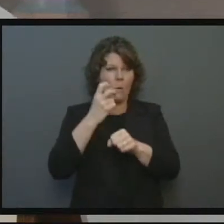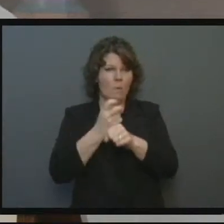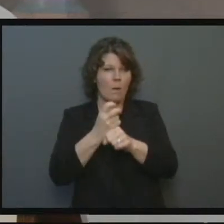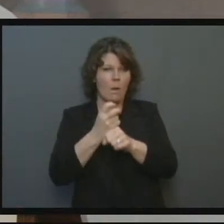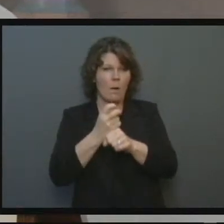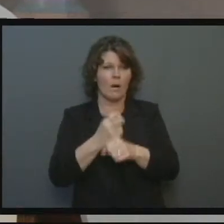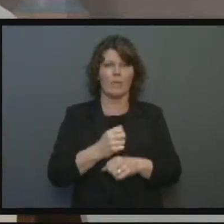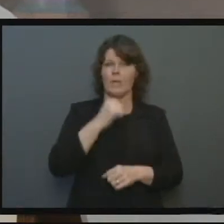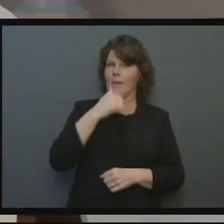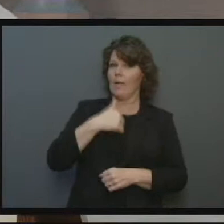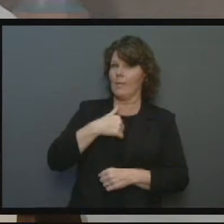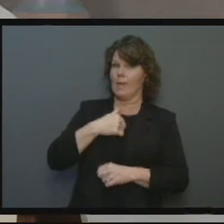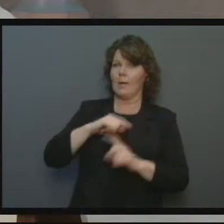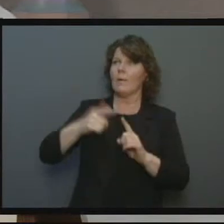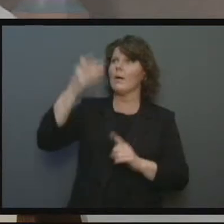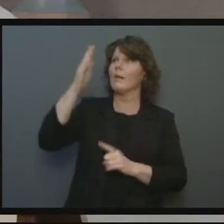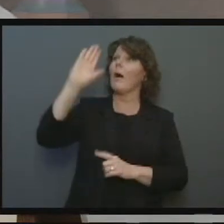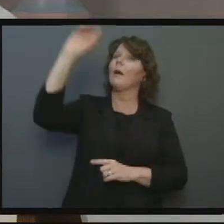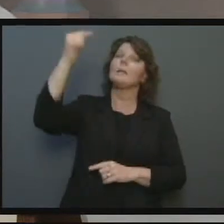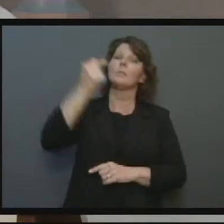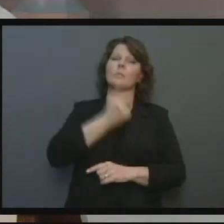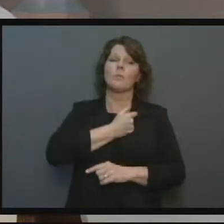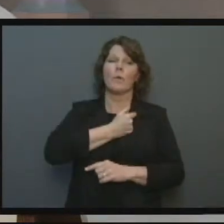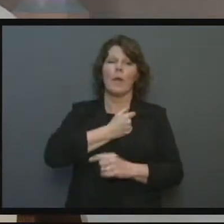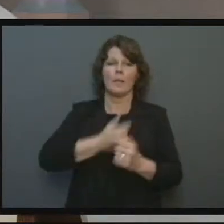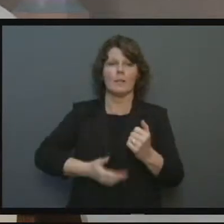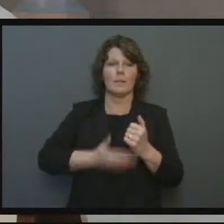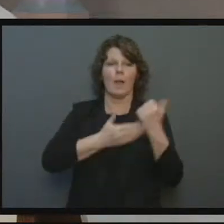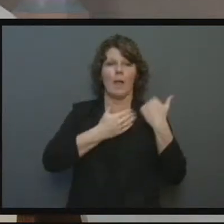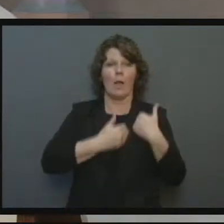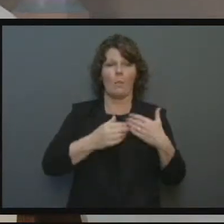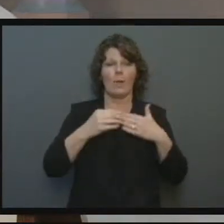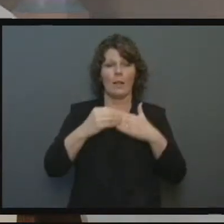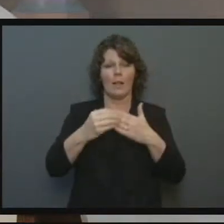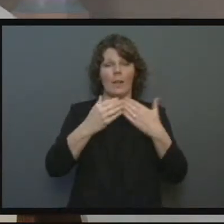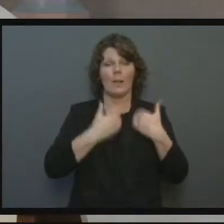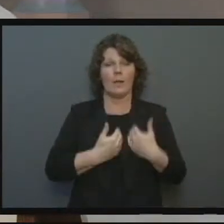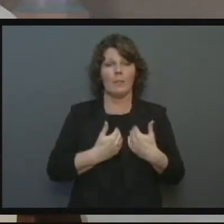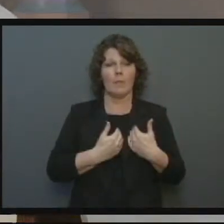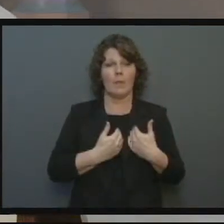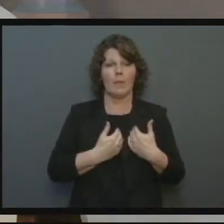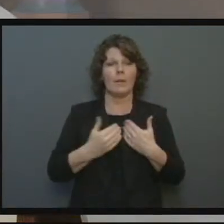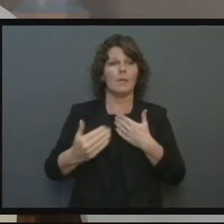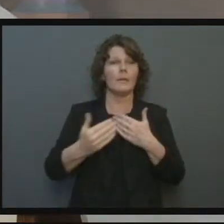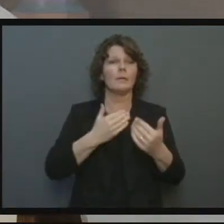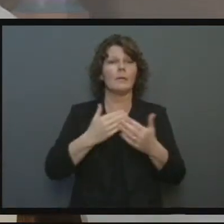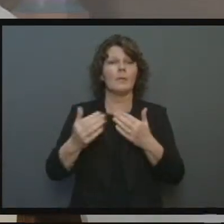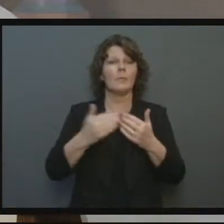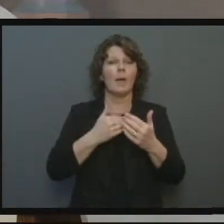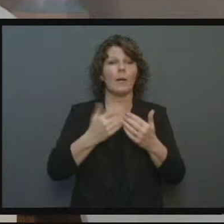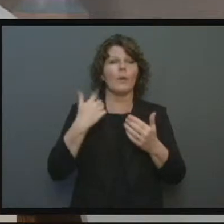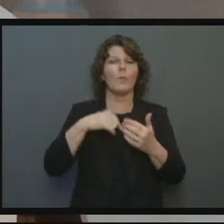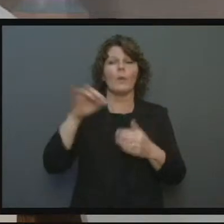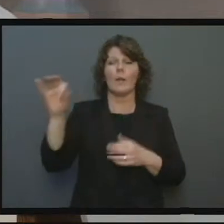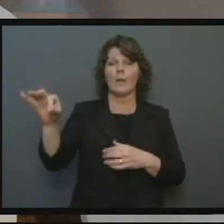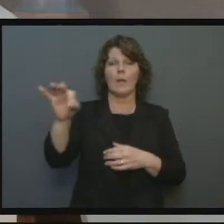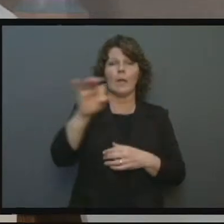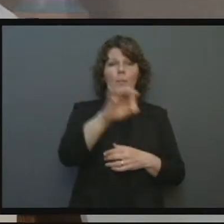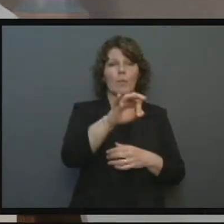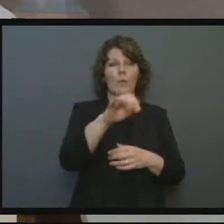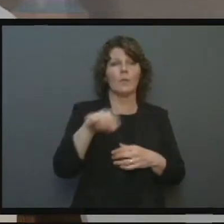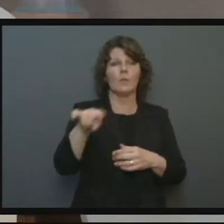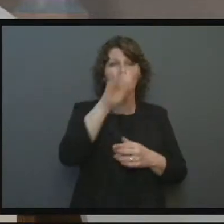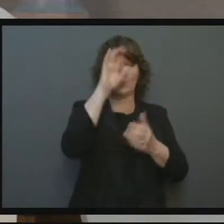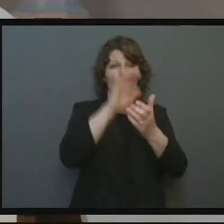not I, but the grace of God that is with me. Whether then it was I or they, so we preached, and so you